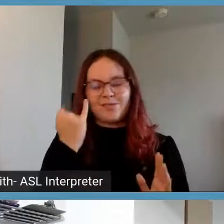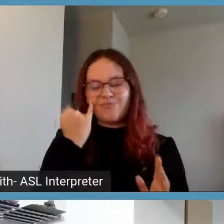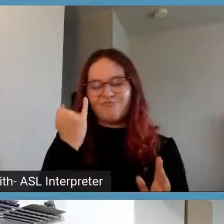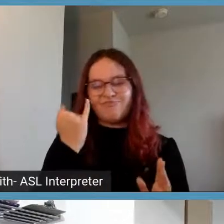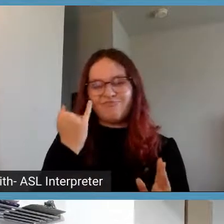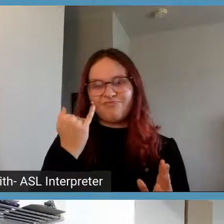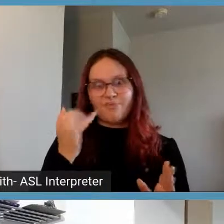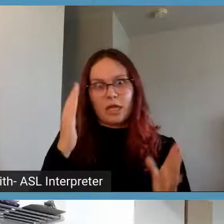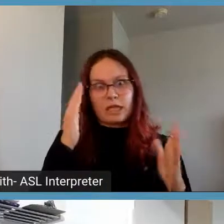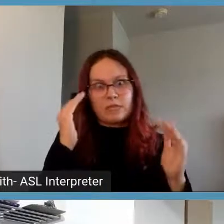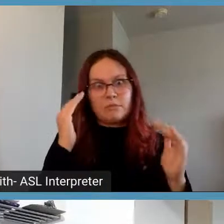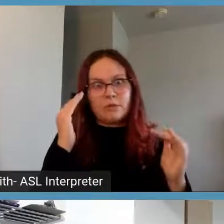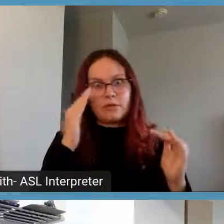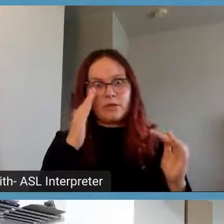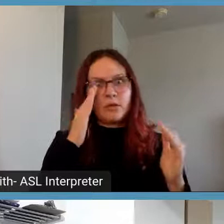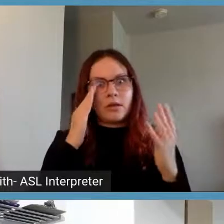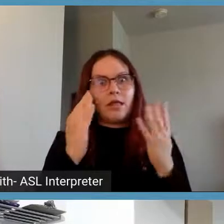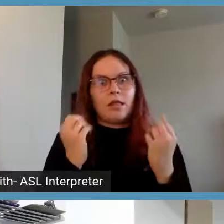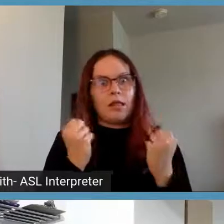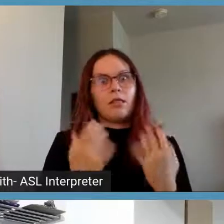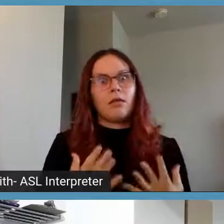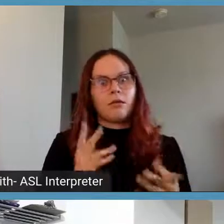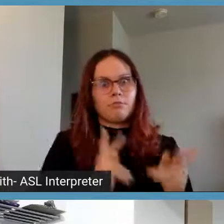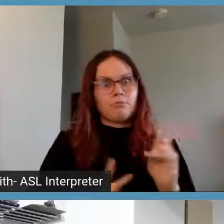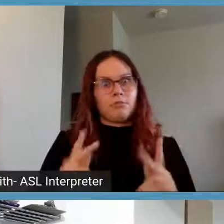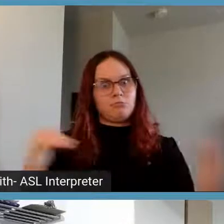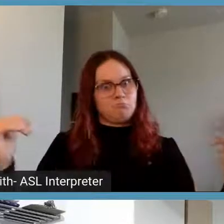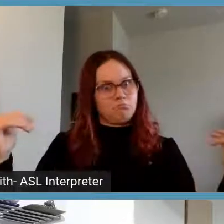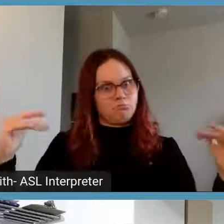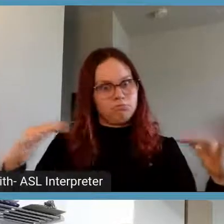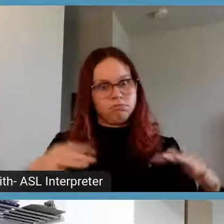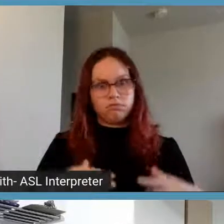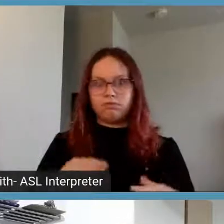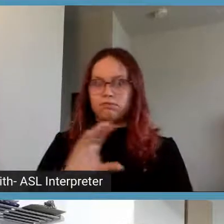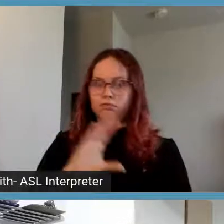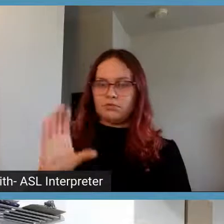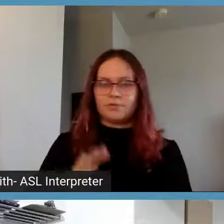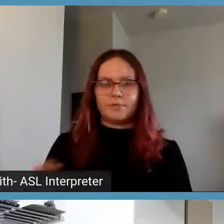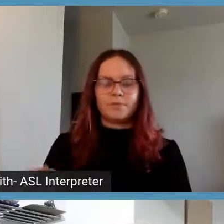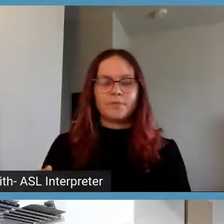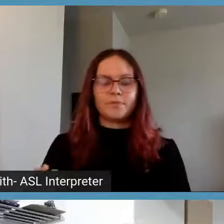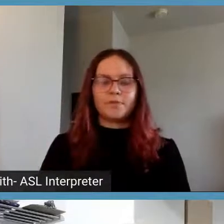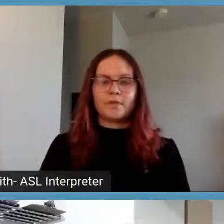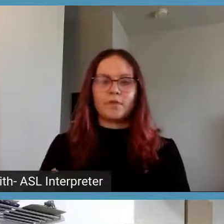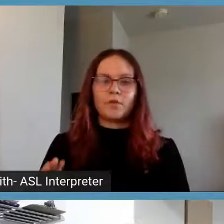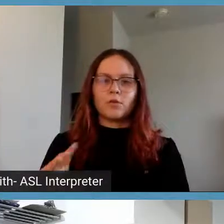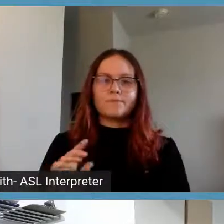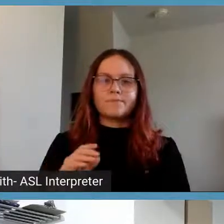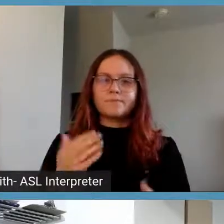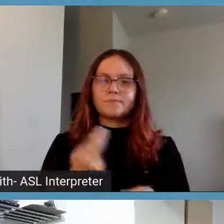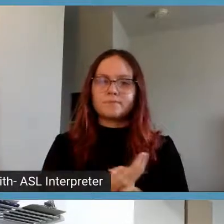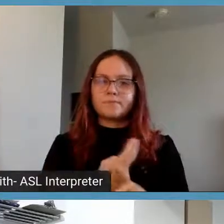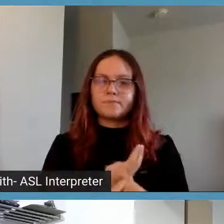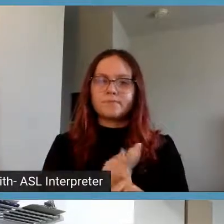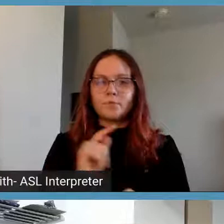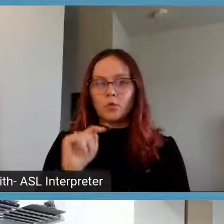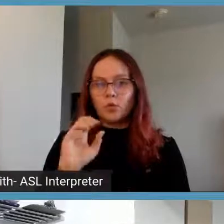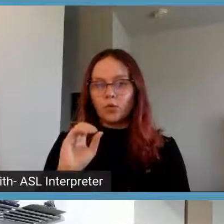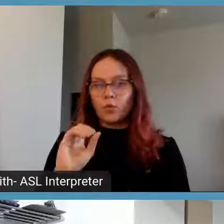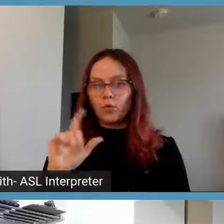platform, but using the tutorials to find out, if there was something I wanted to do that I didn't know how to